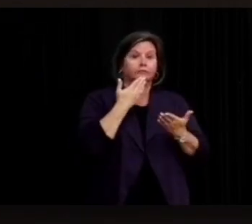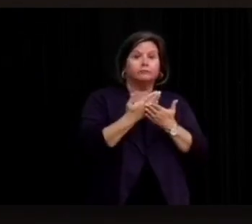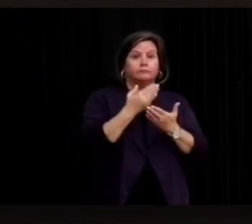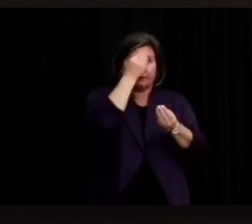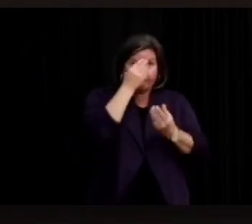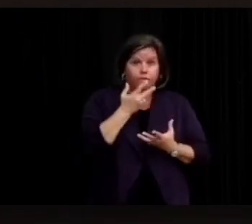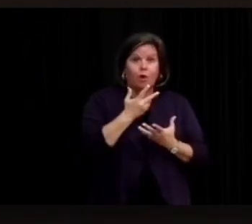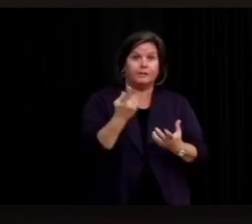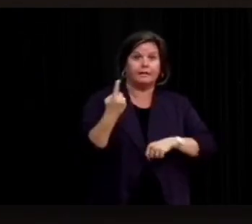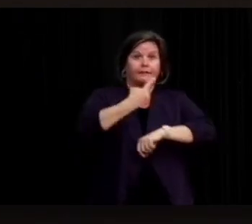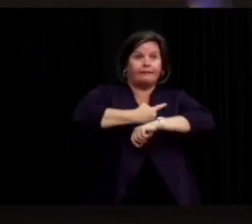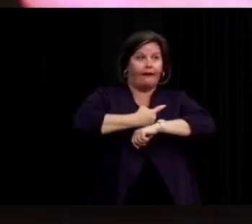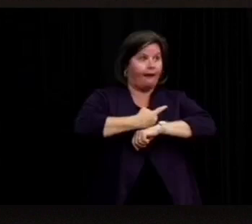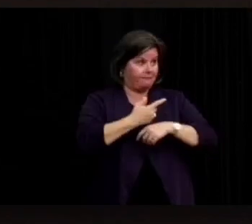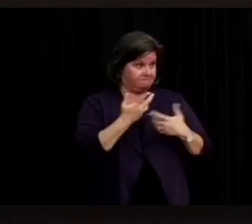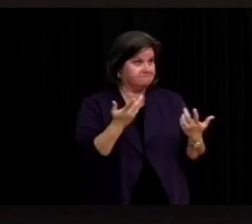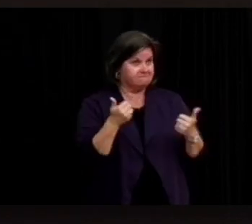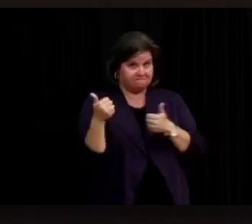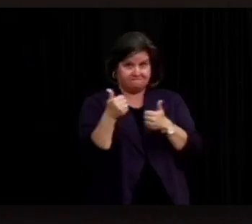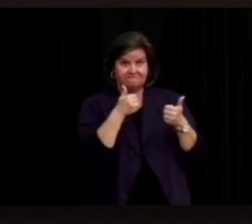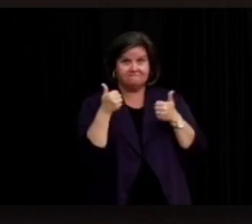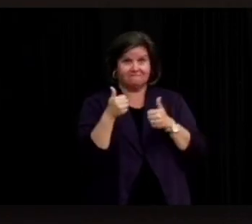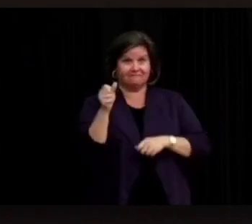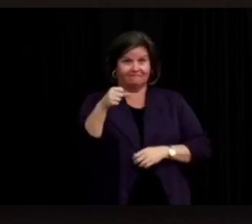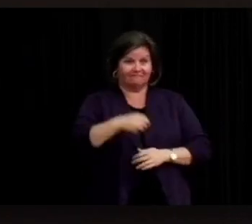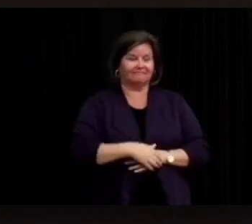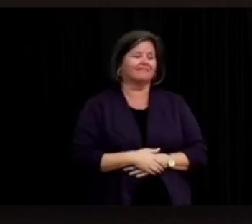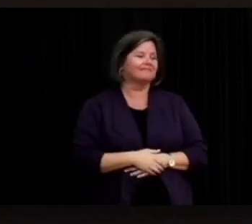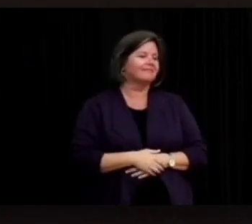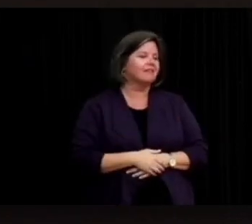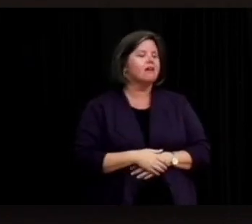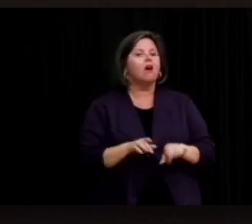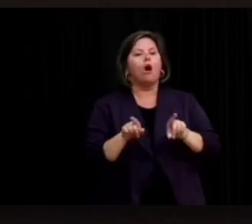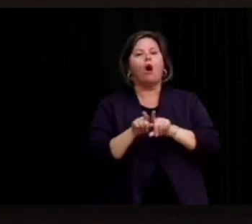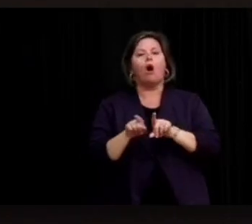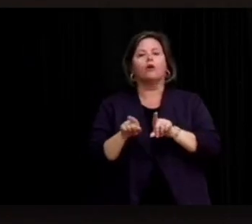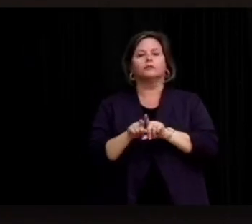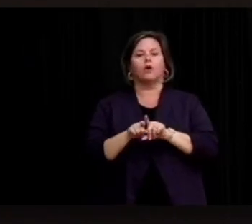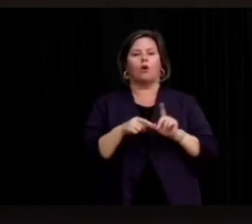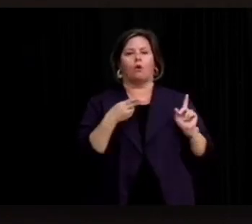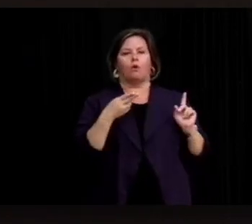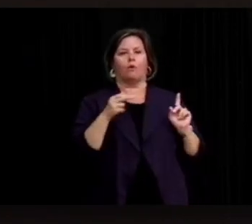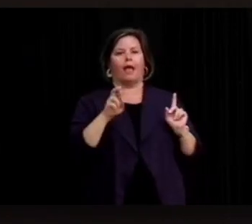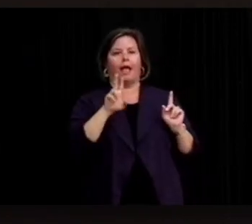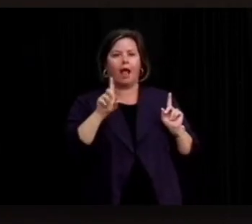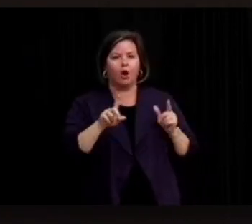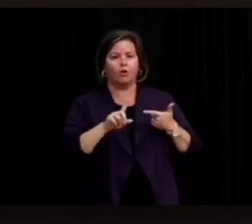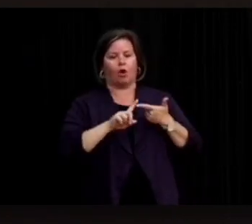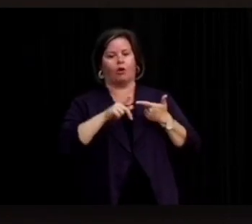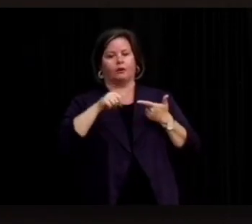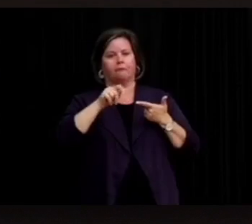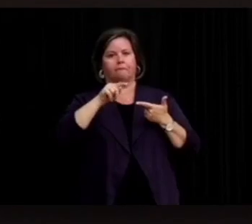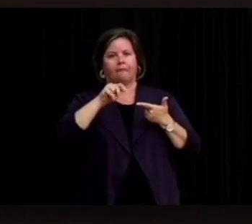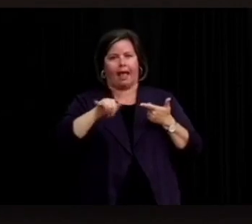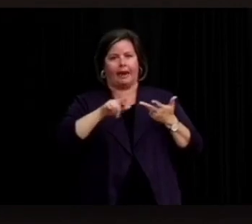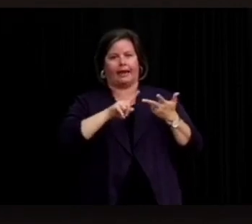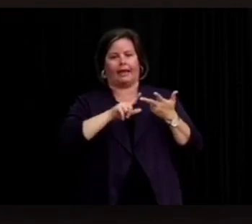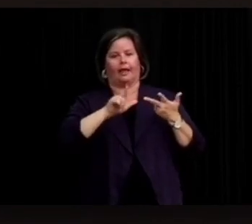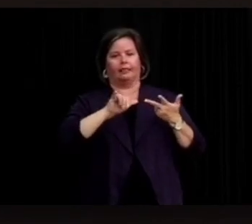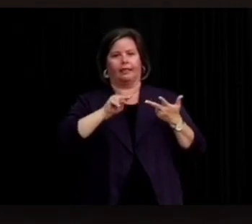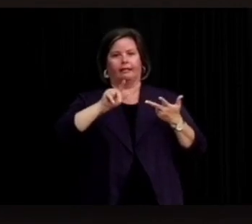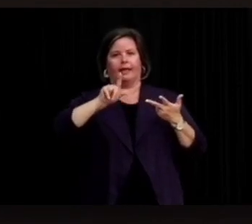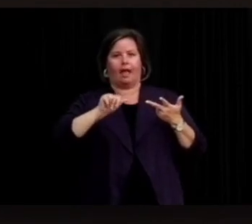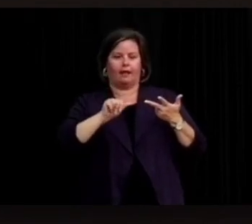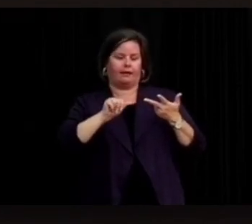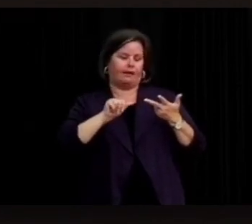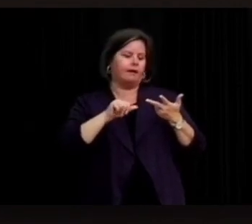you? Excellent. In addition to Harold and Patty and Liliana, he mentioned the staff